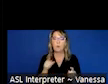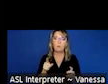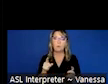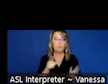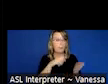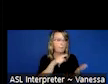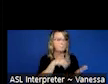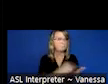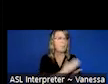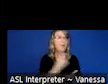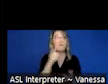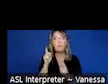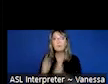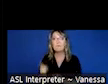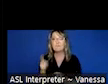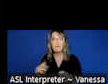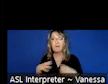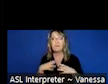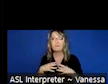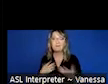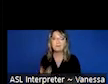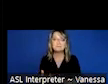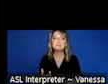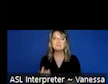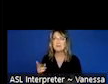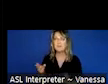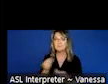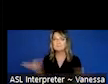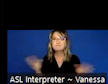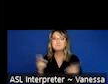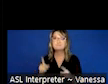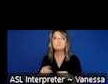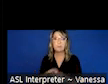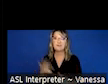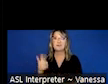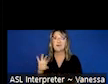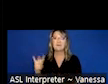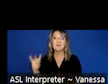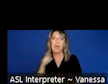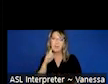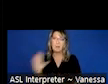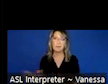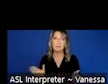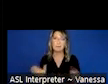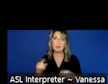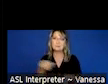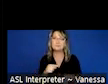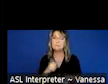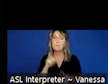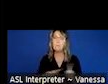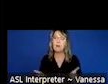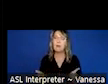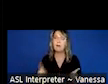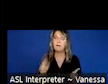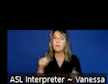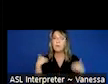holiday list and get them about 988. And I know we always kind of push this, but for me, I think like for our